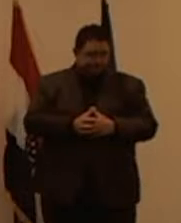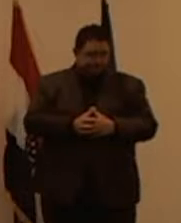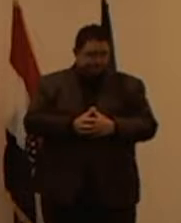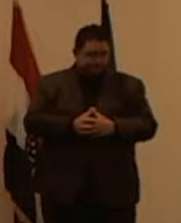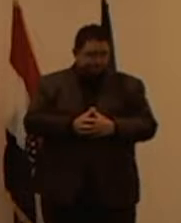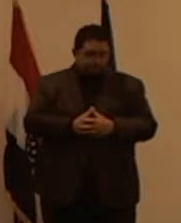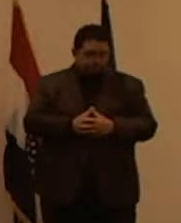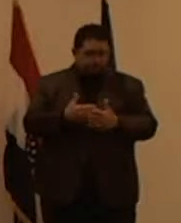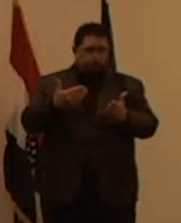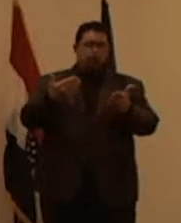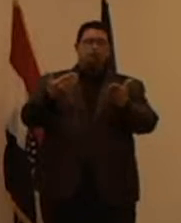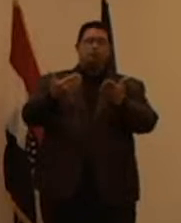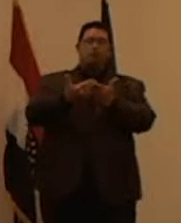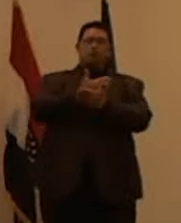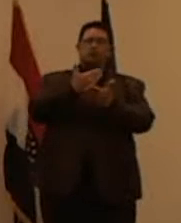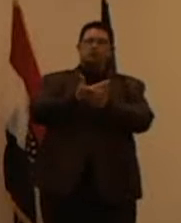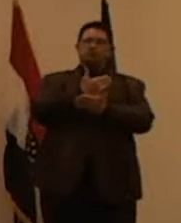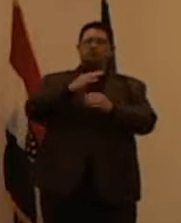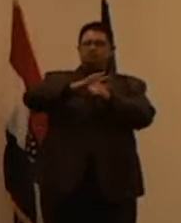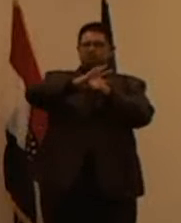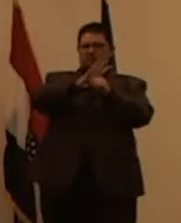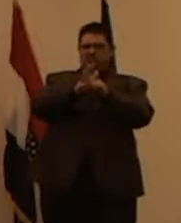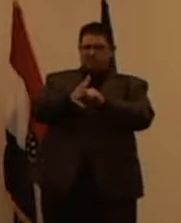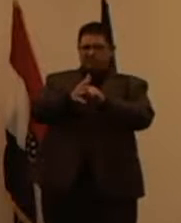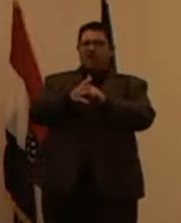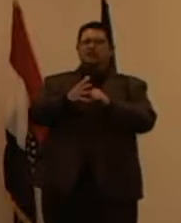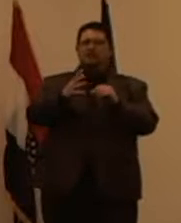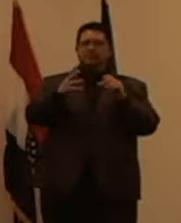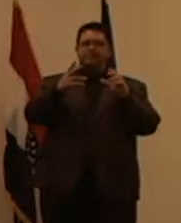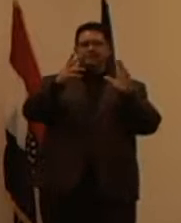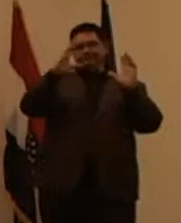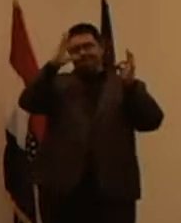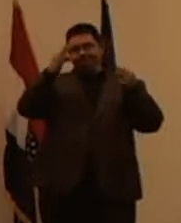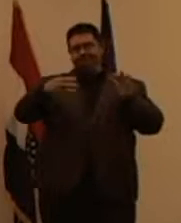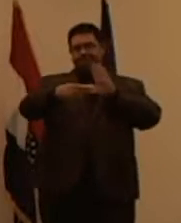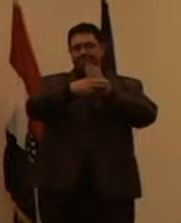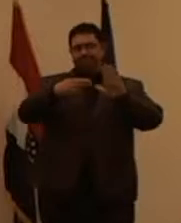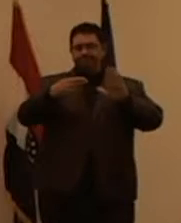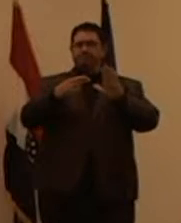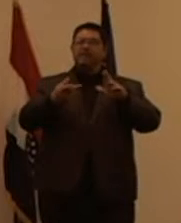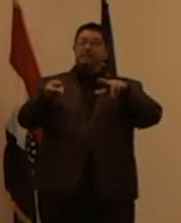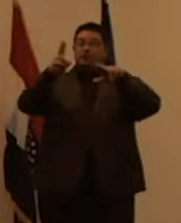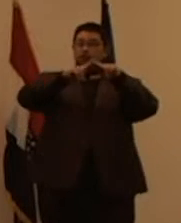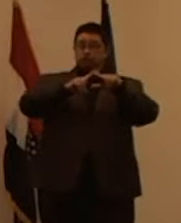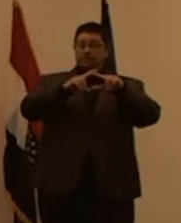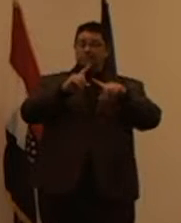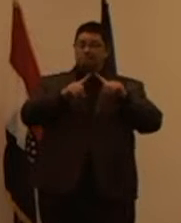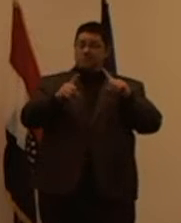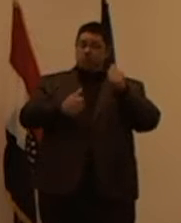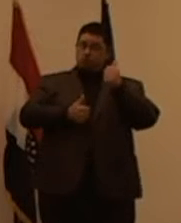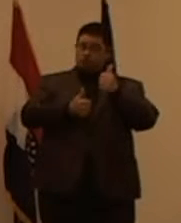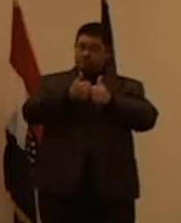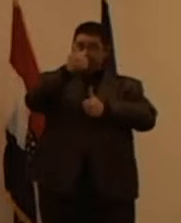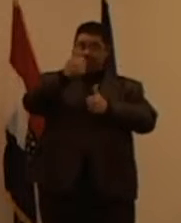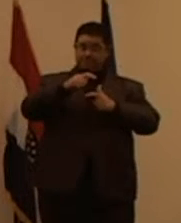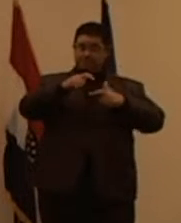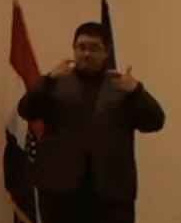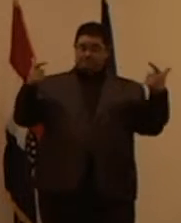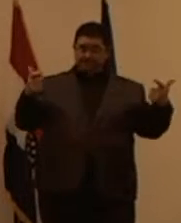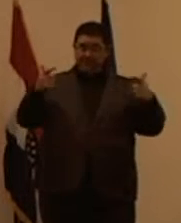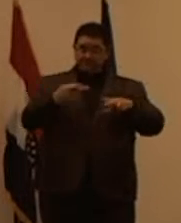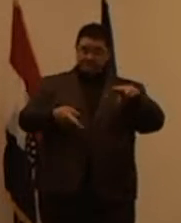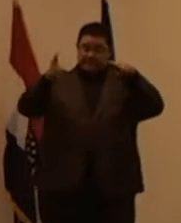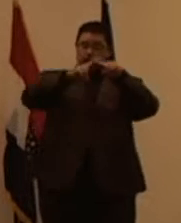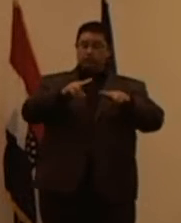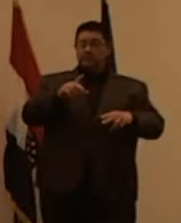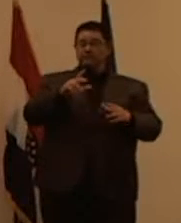The new COVID-19 diagnoses have increased in all age groups across the county, but the most dramatic increase is in the 20 to